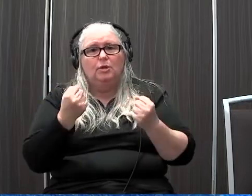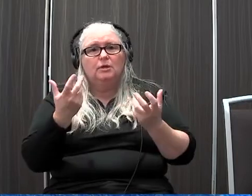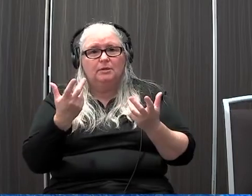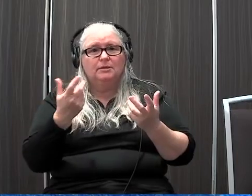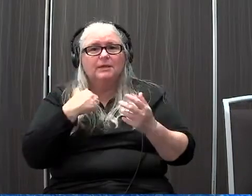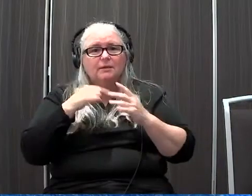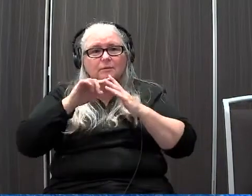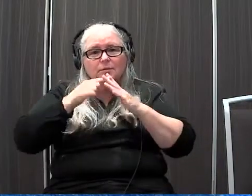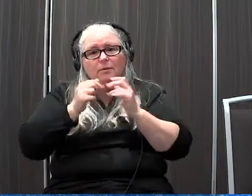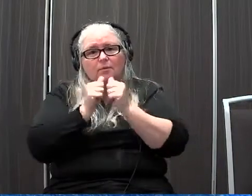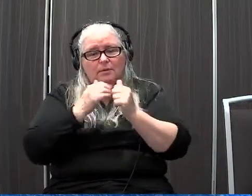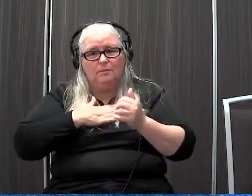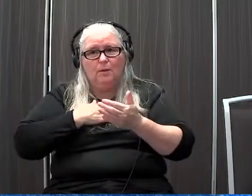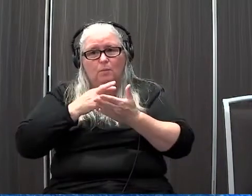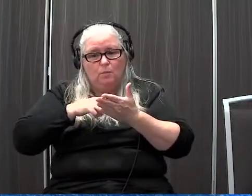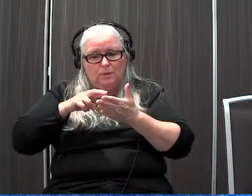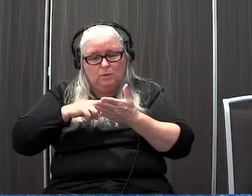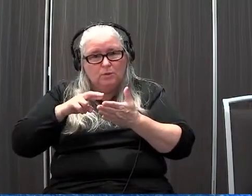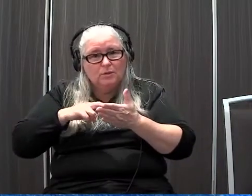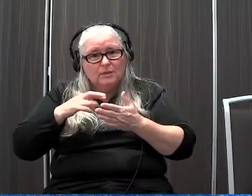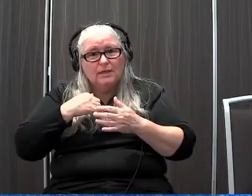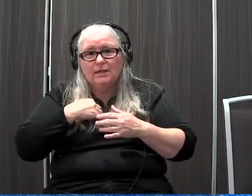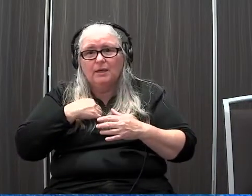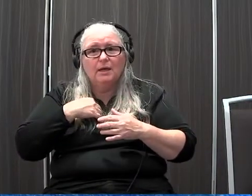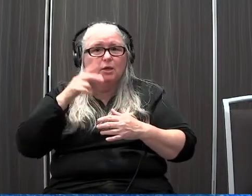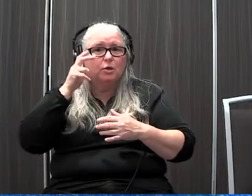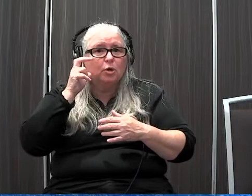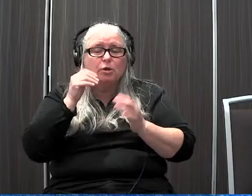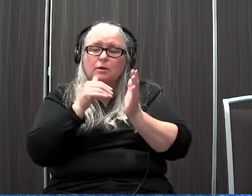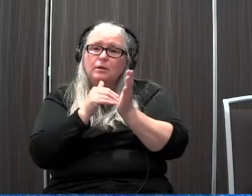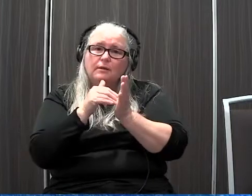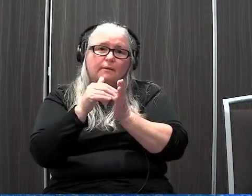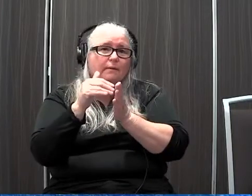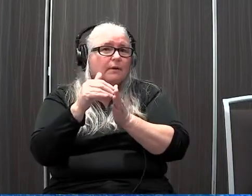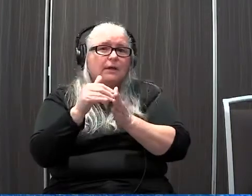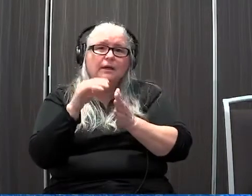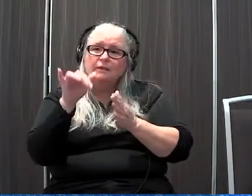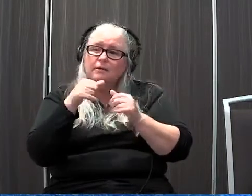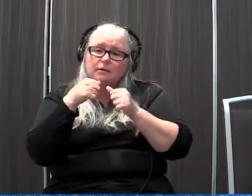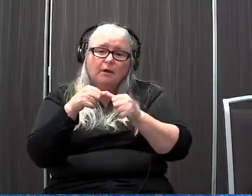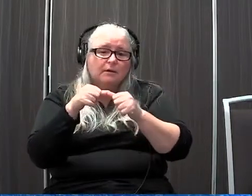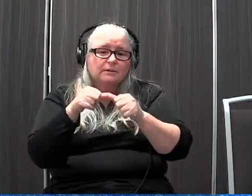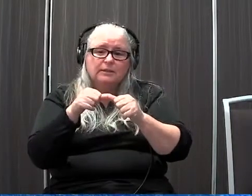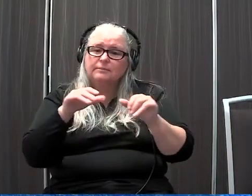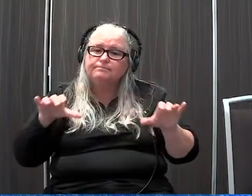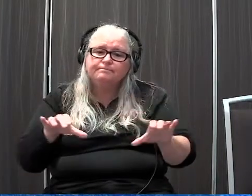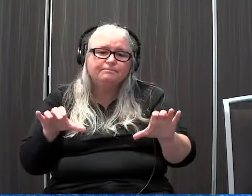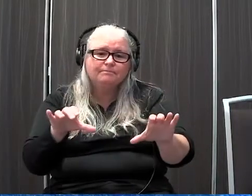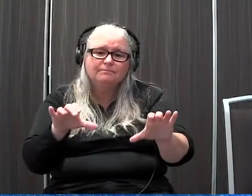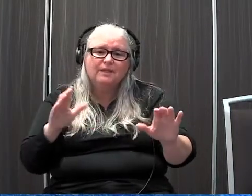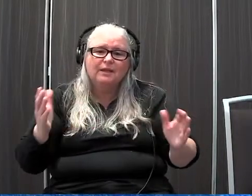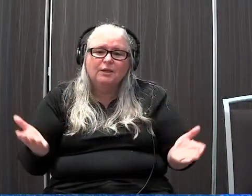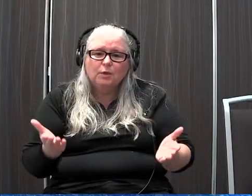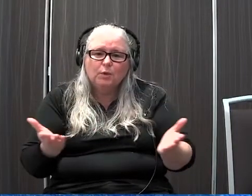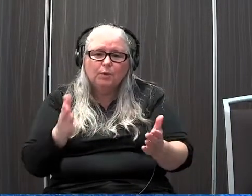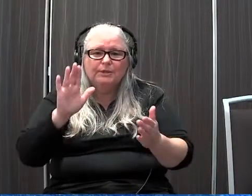out my research in charge, something that I heard time and time again from parents is that they are constantly advocating for their child to the schools, and